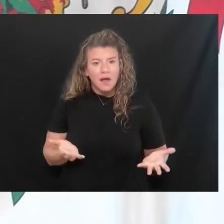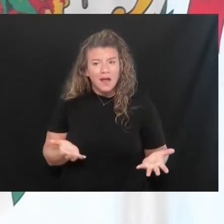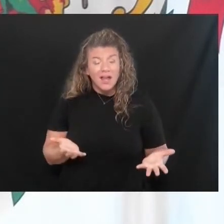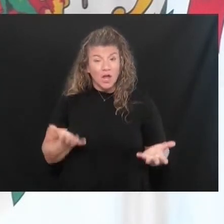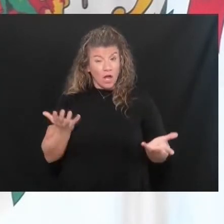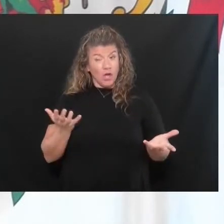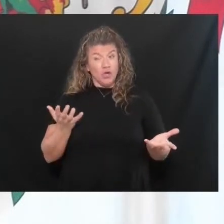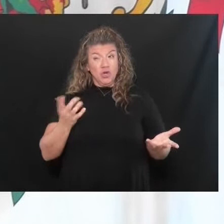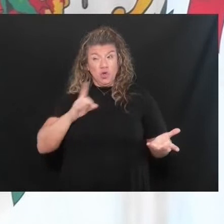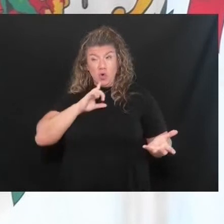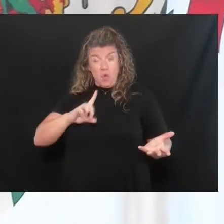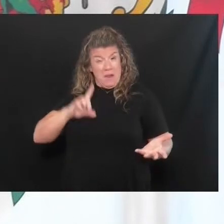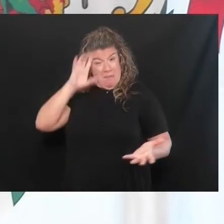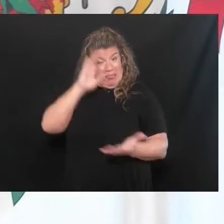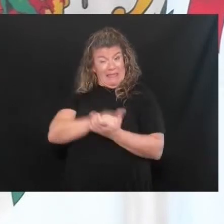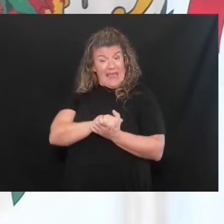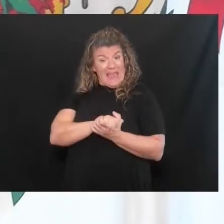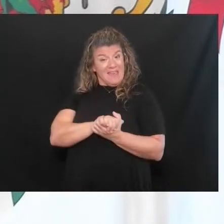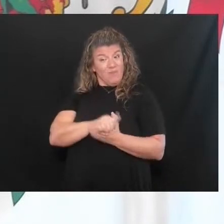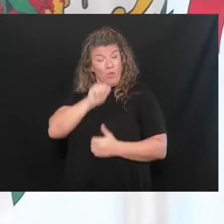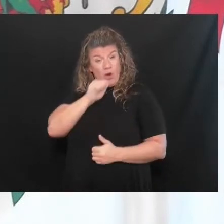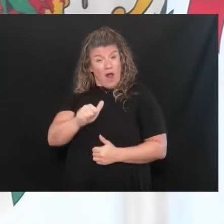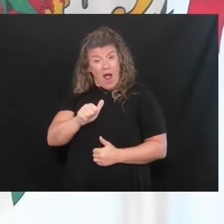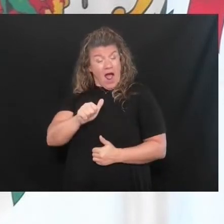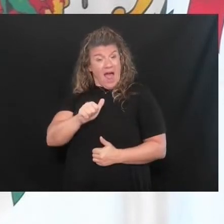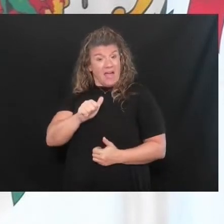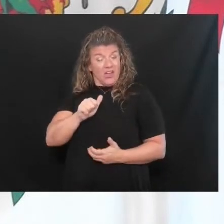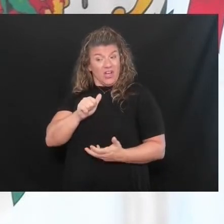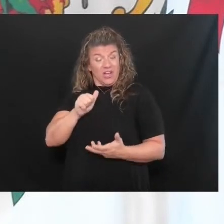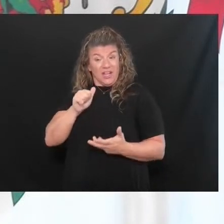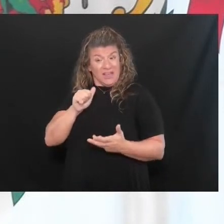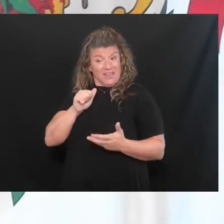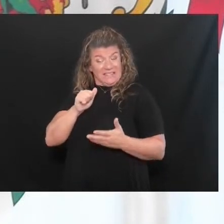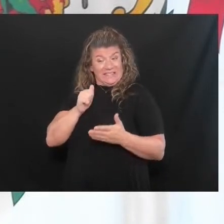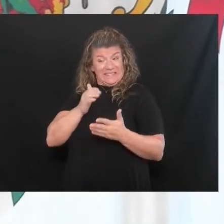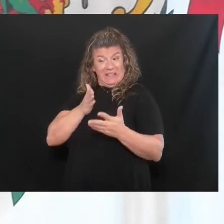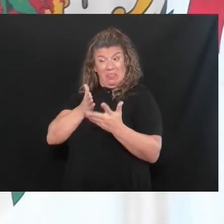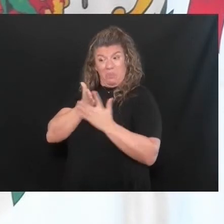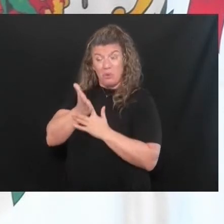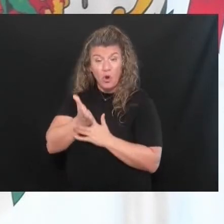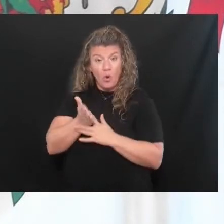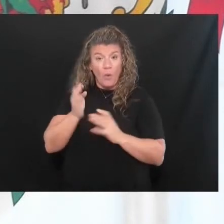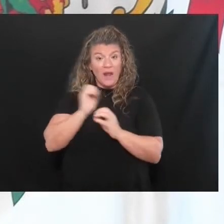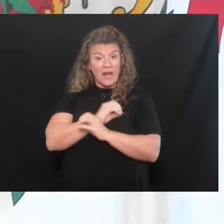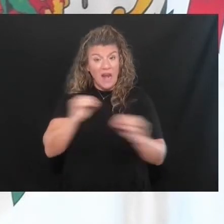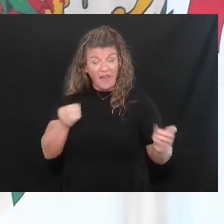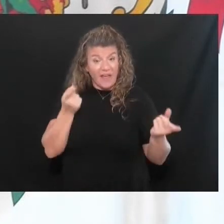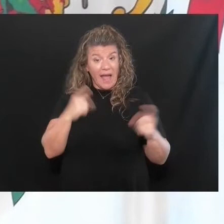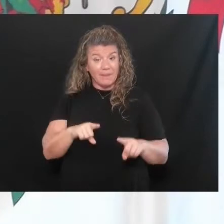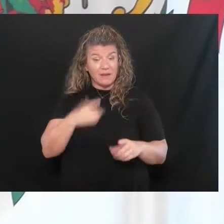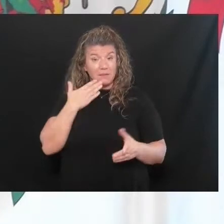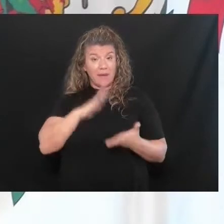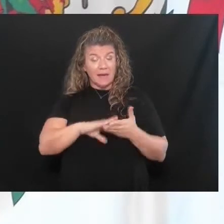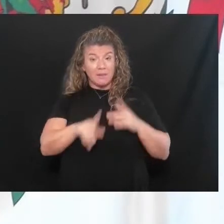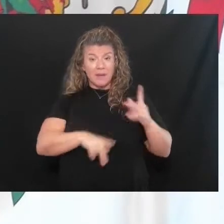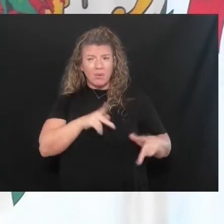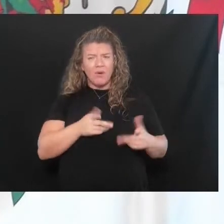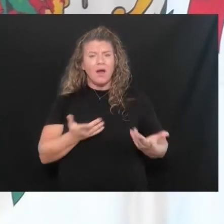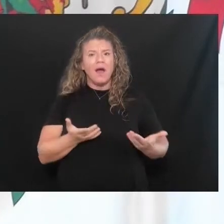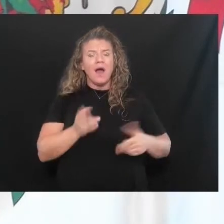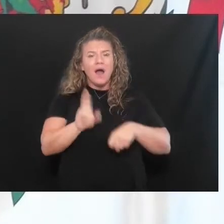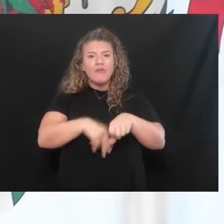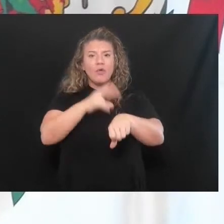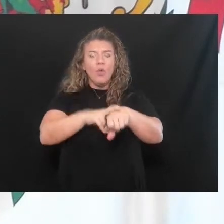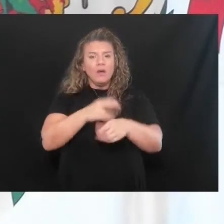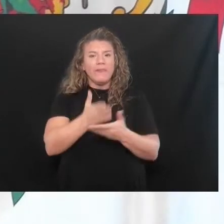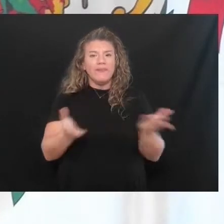do we believe that we're going to get out of this and nothing bad's going to happen to these people? Well, of course stuff bad's going